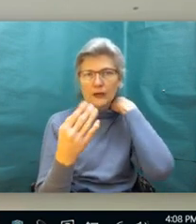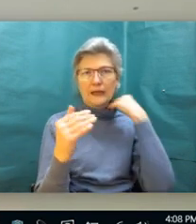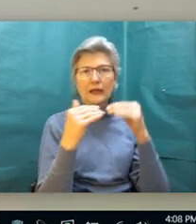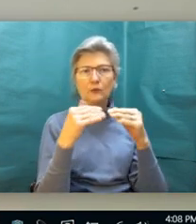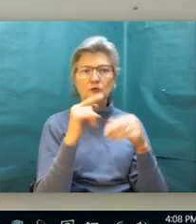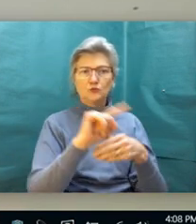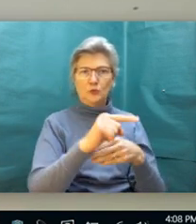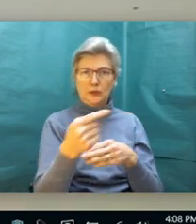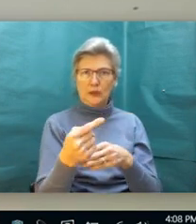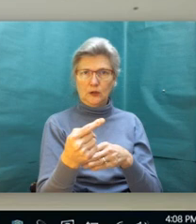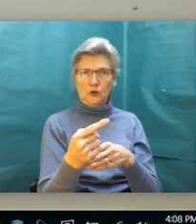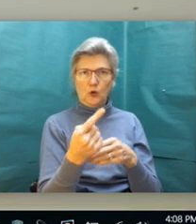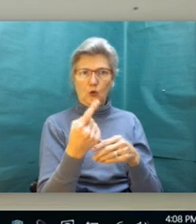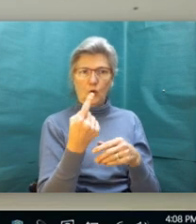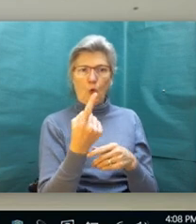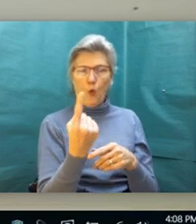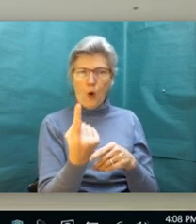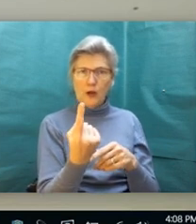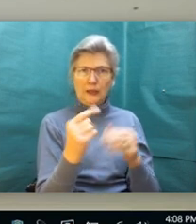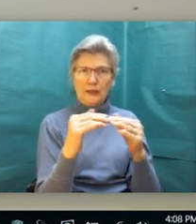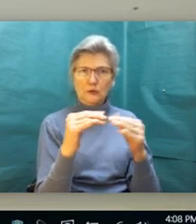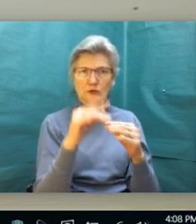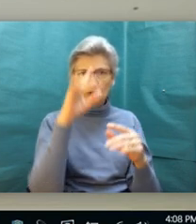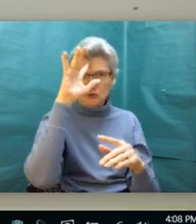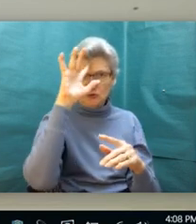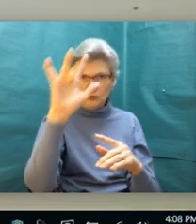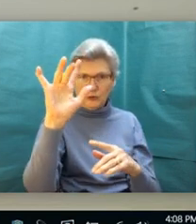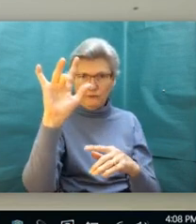is 25 cents.